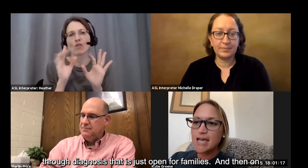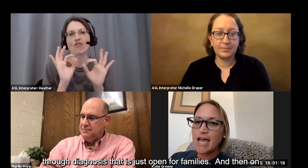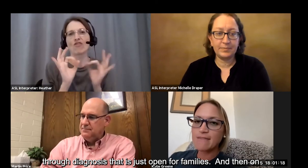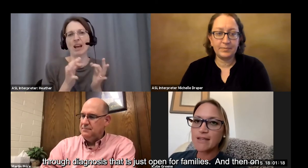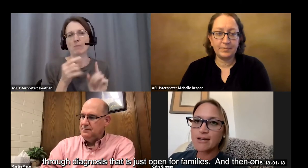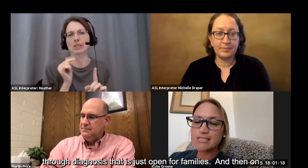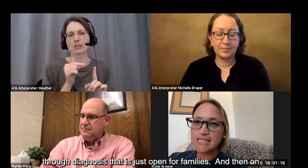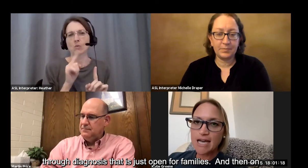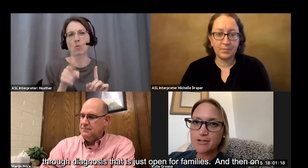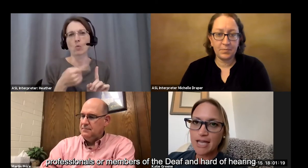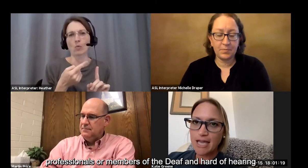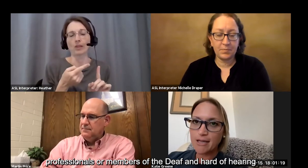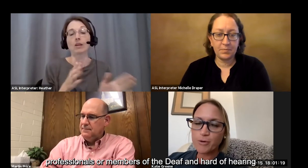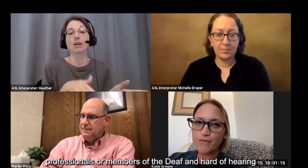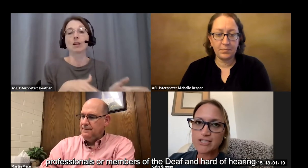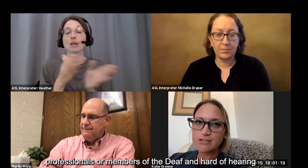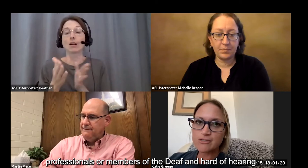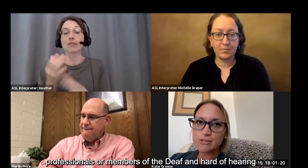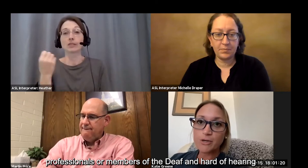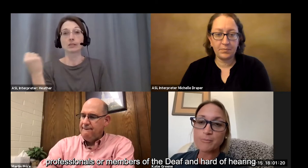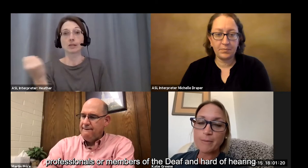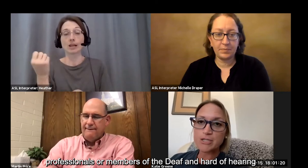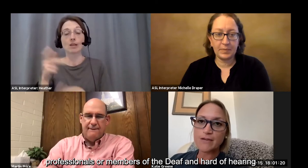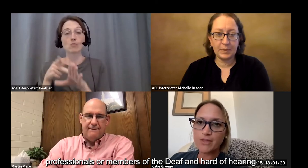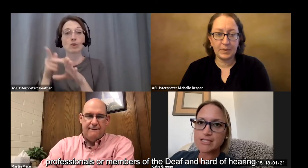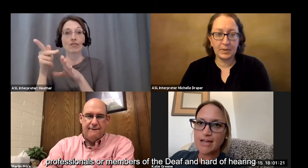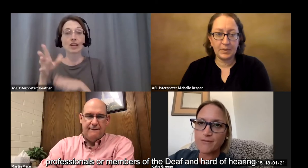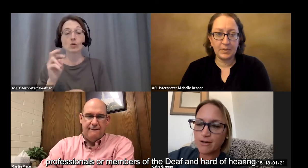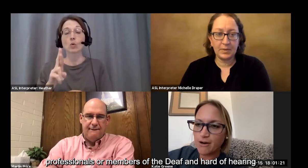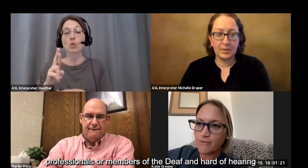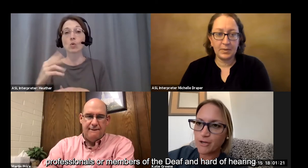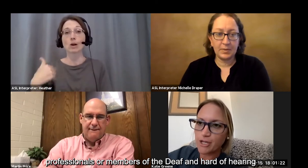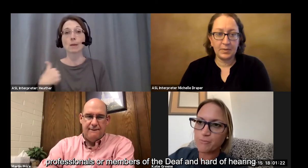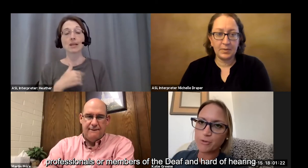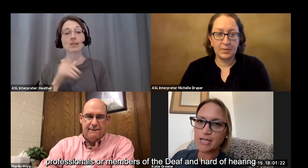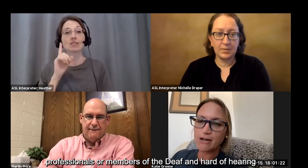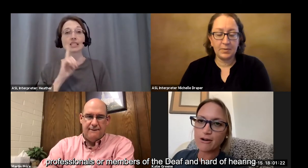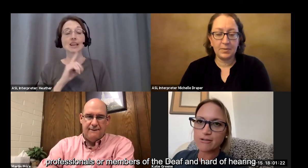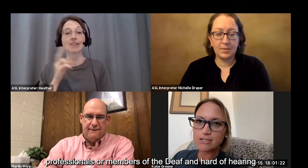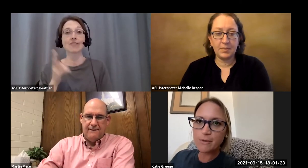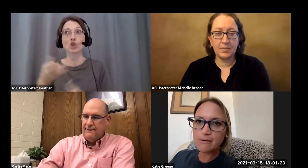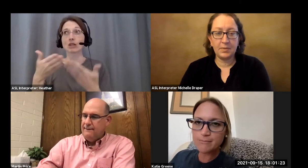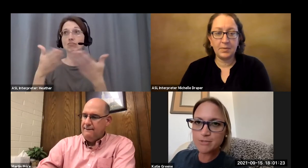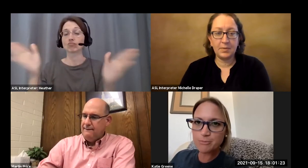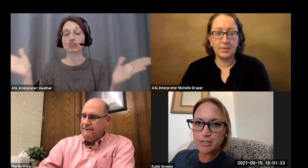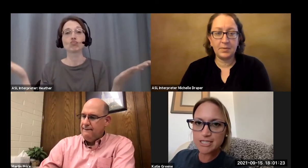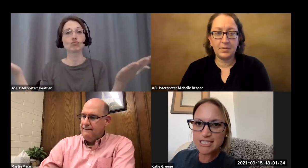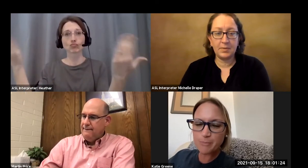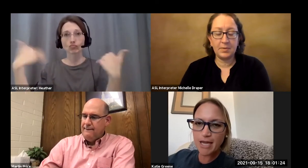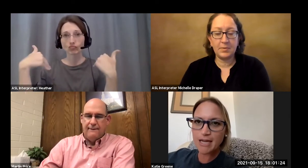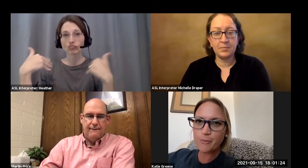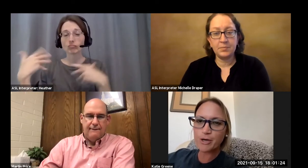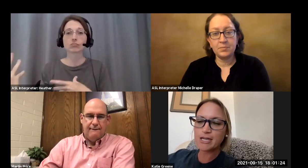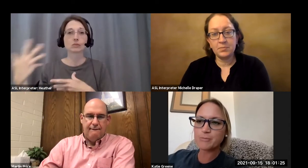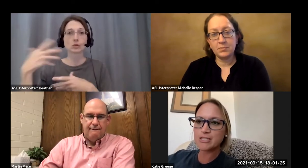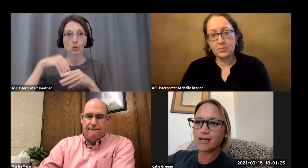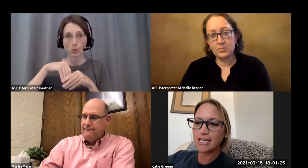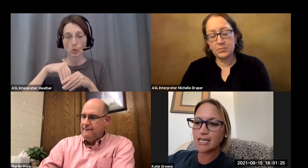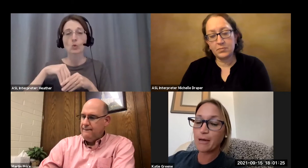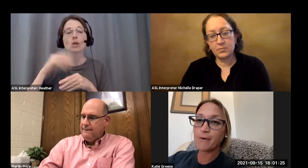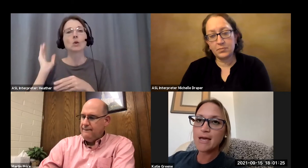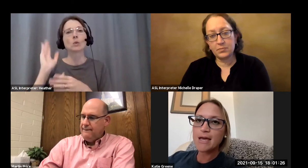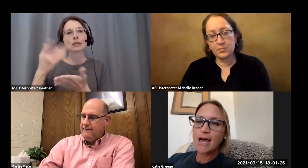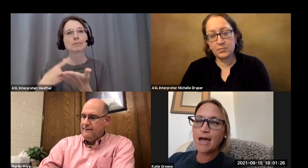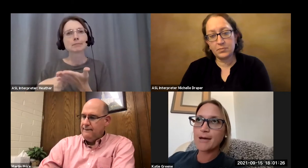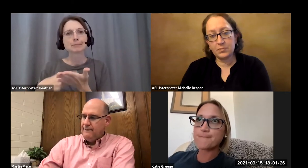families. And then on Saturday, professionals or members of the deaf and hard of hearing community are also welcome to participate. And we're going to be